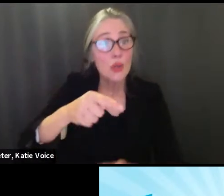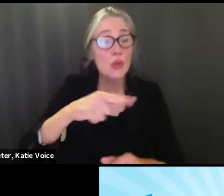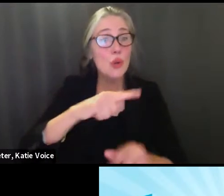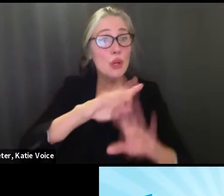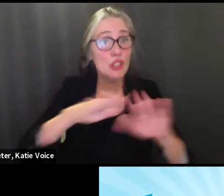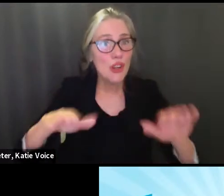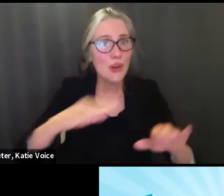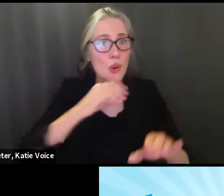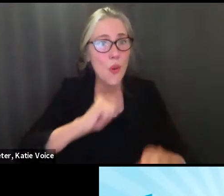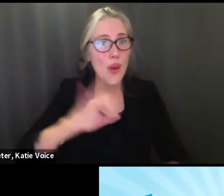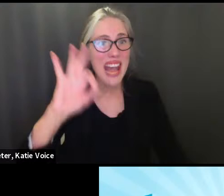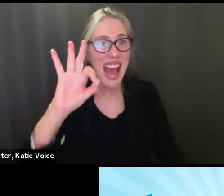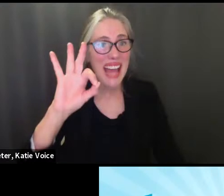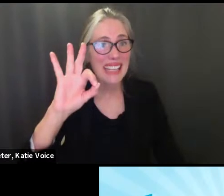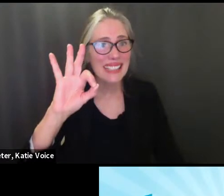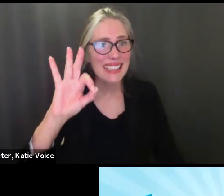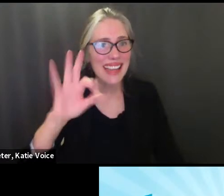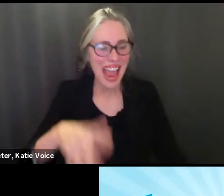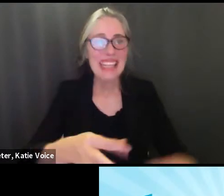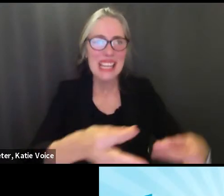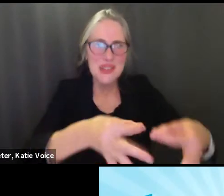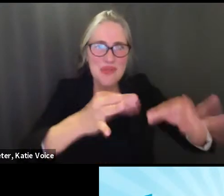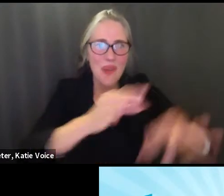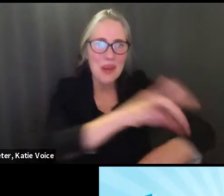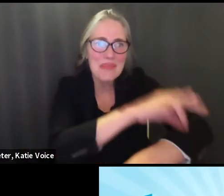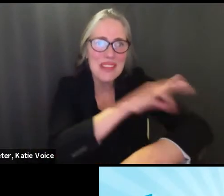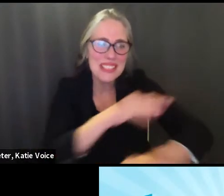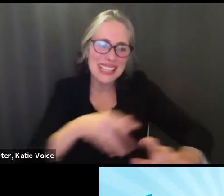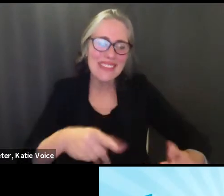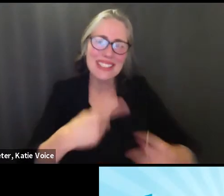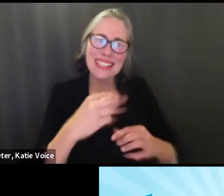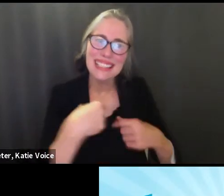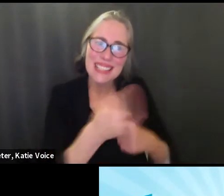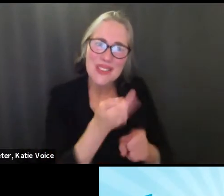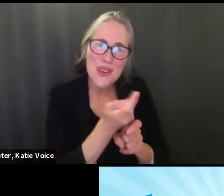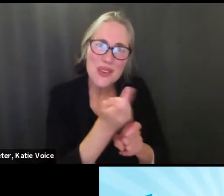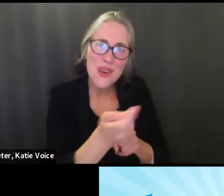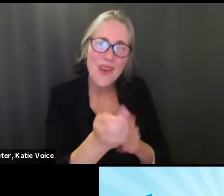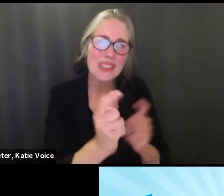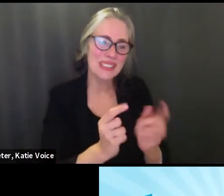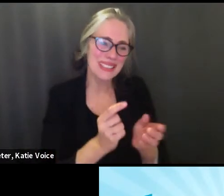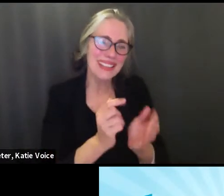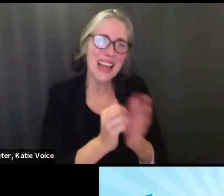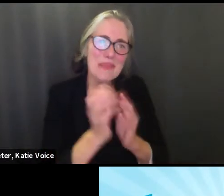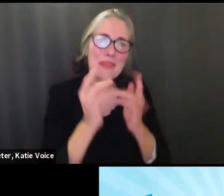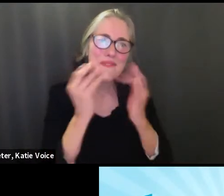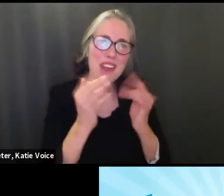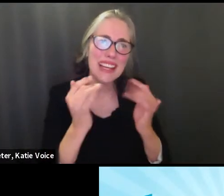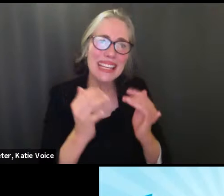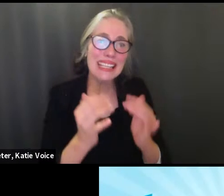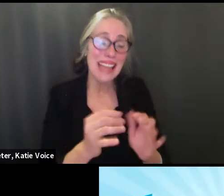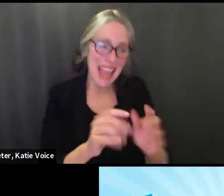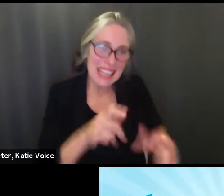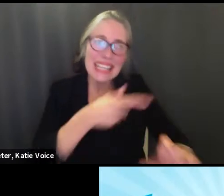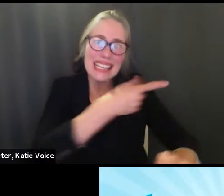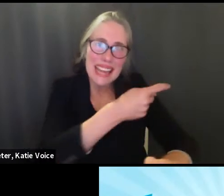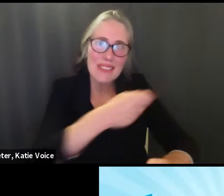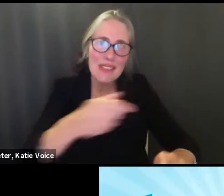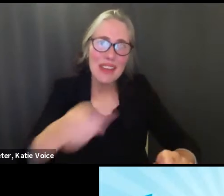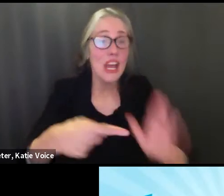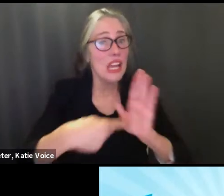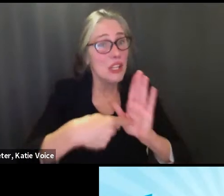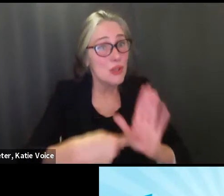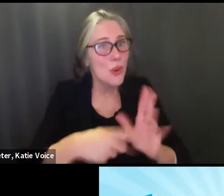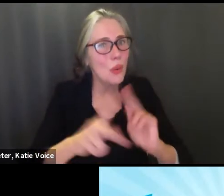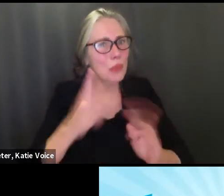sleeves and told jokes and made them feel comfortable and spent 2 hours in this gymnasium to show that it's safe and